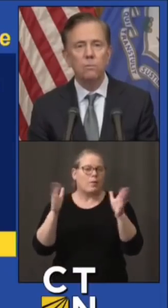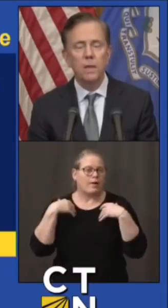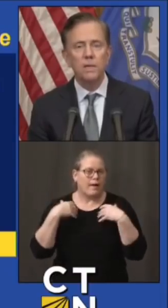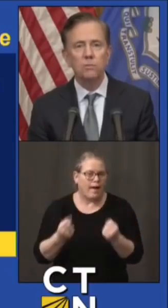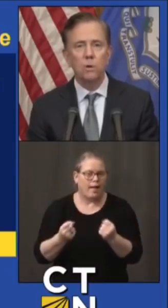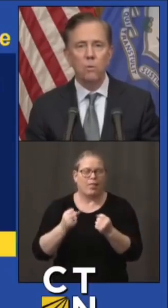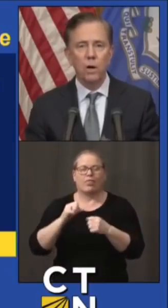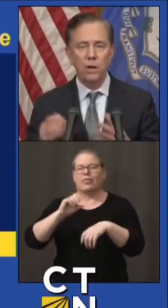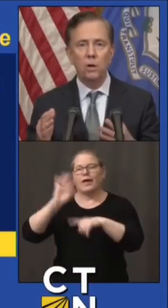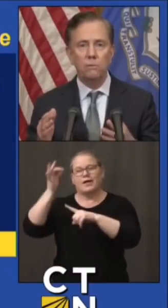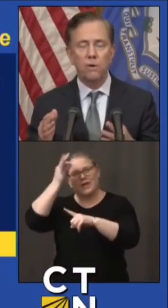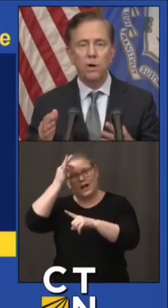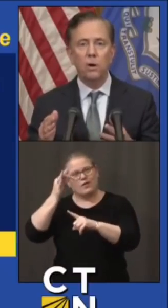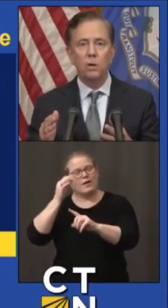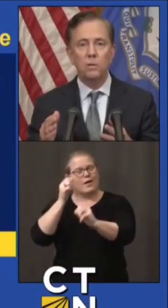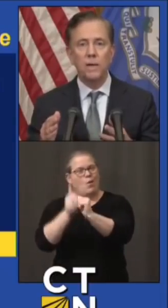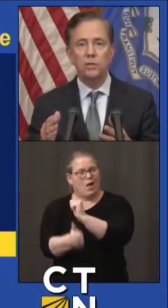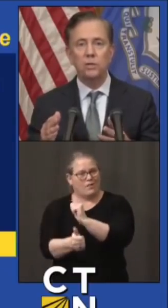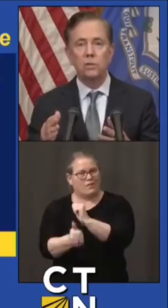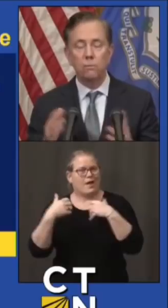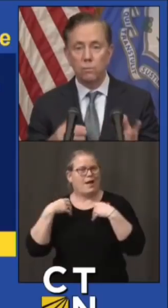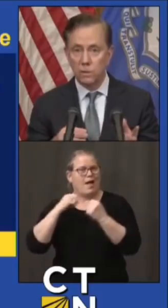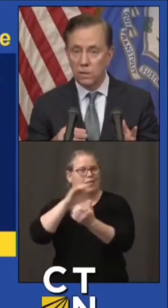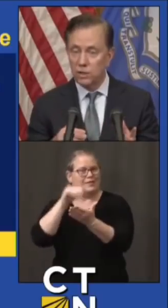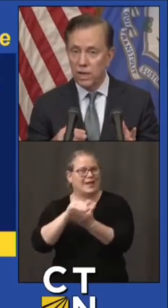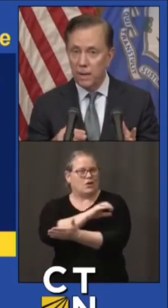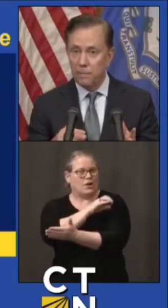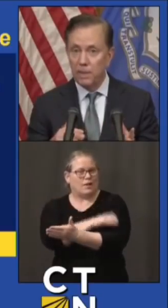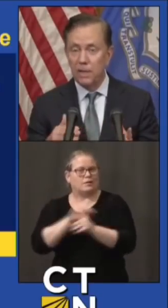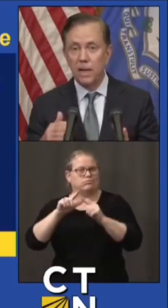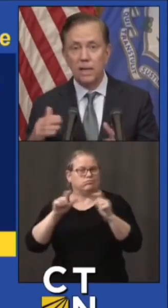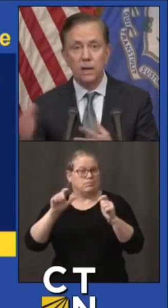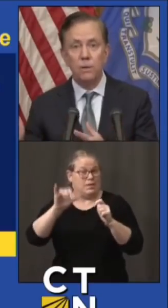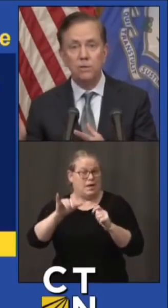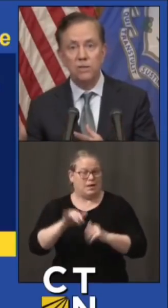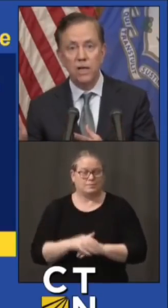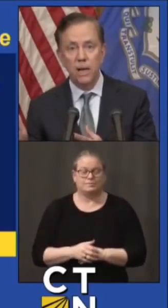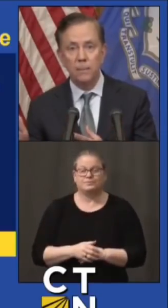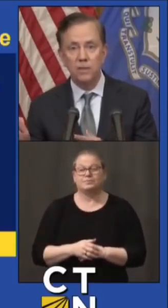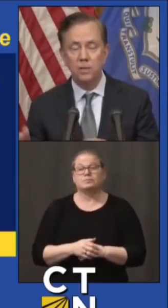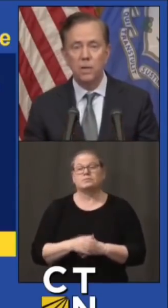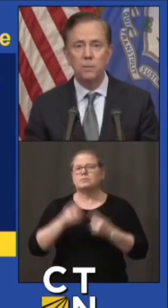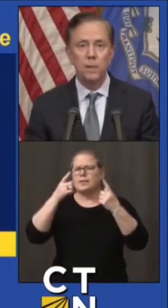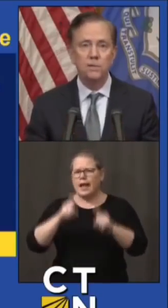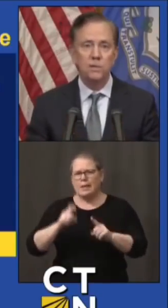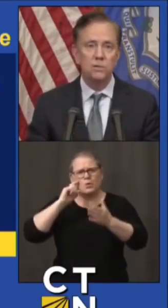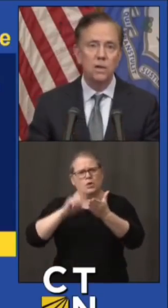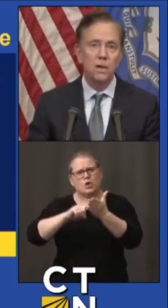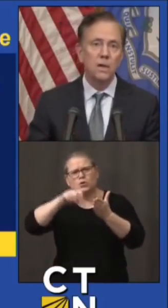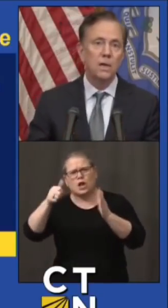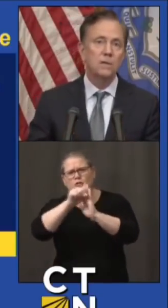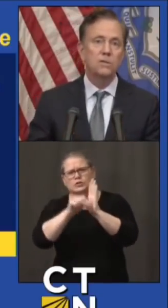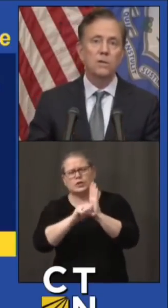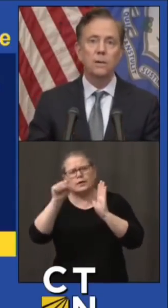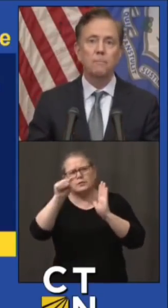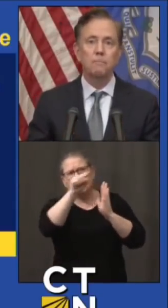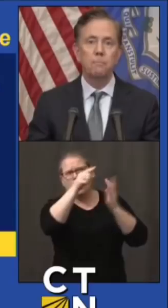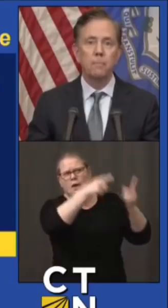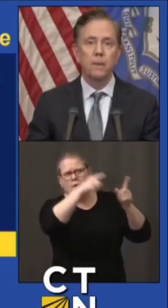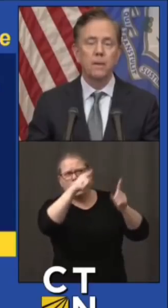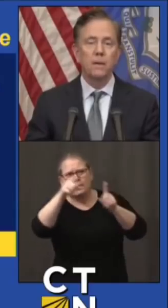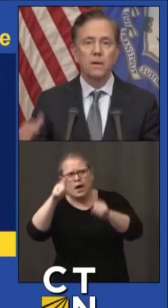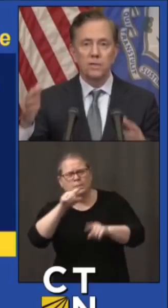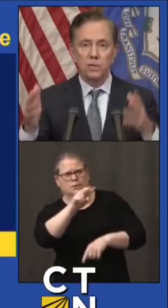the things we're working on very hard to make sure doesn't happen in Connecticut, what you see happening in some other places, is